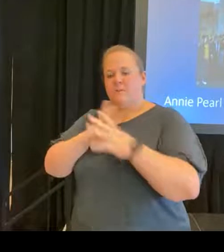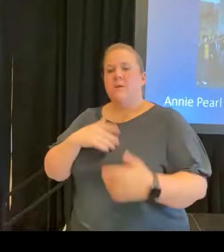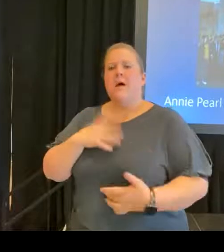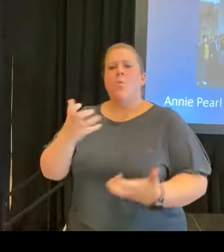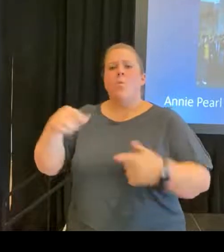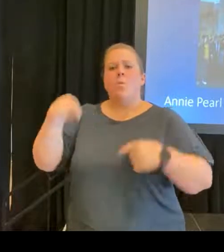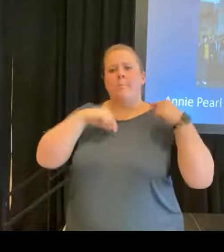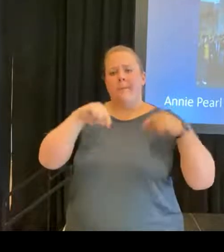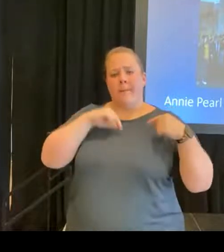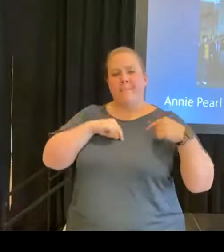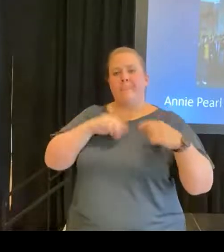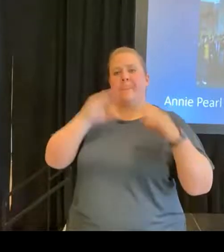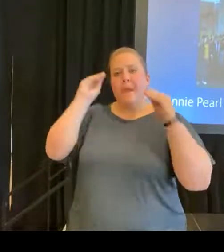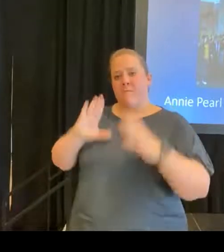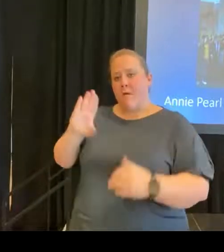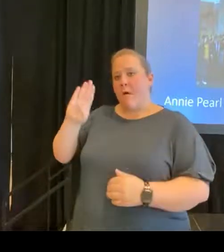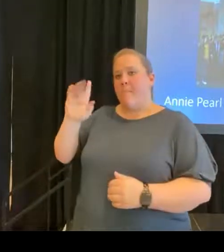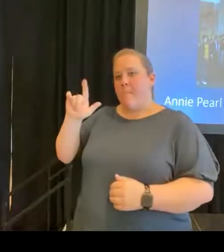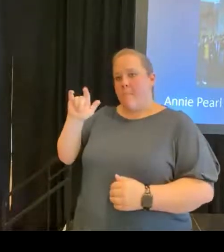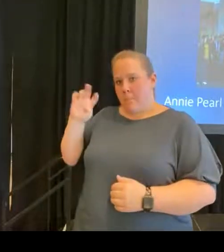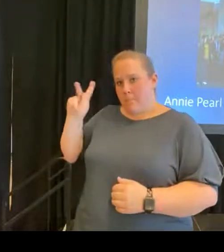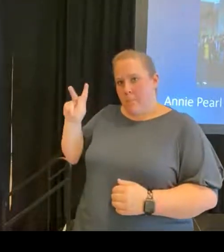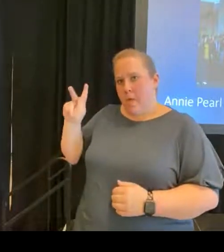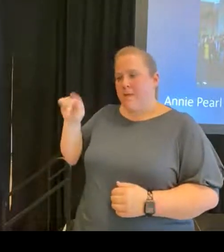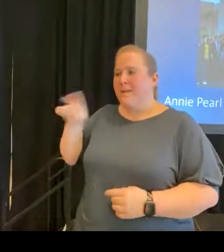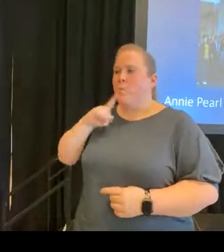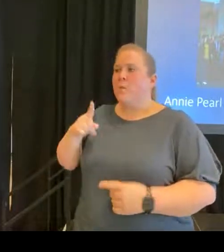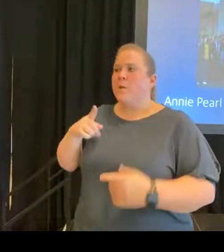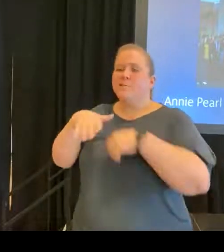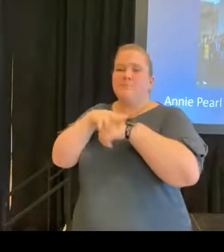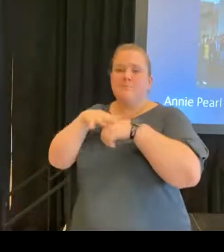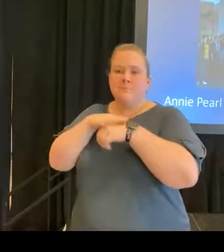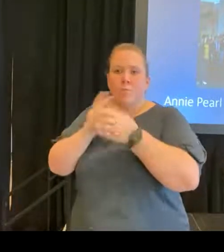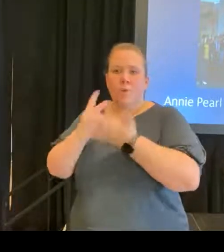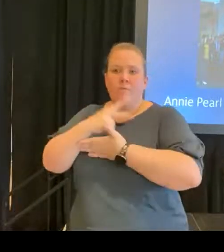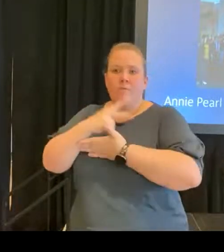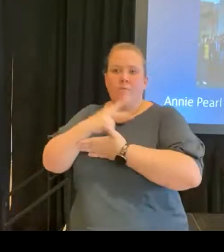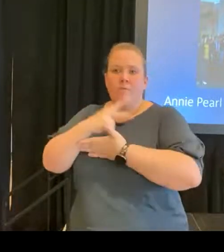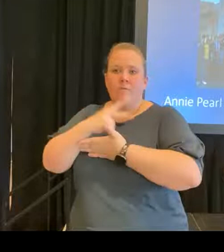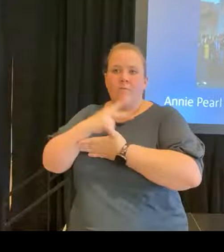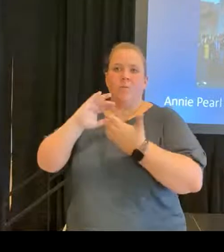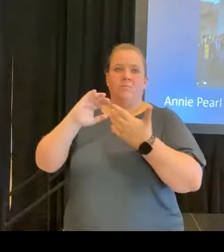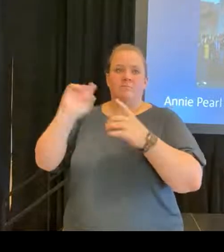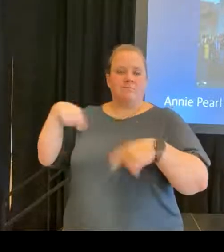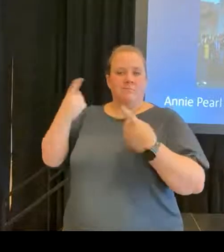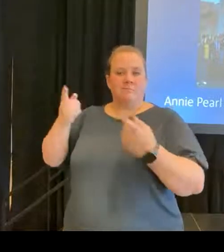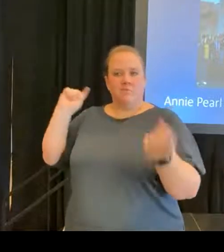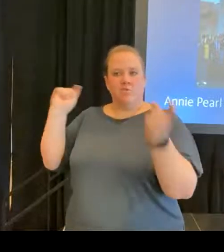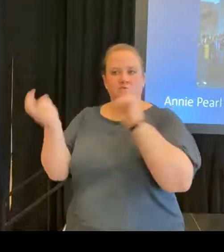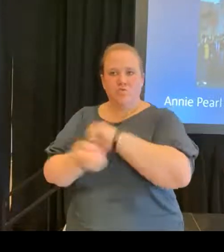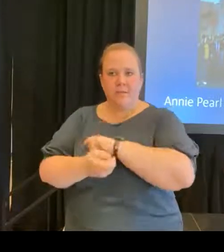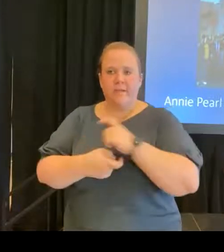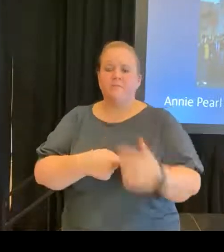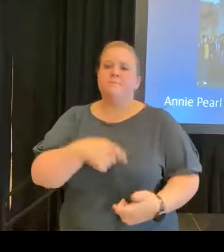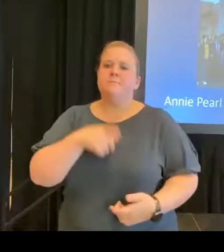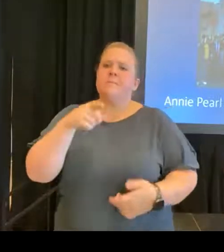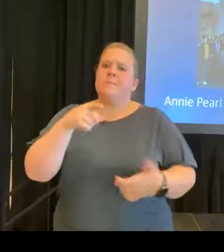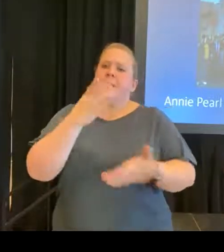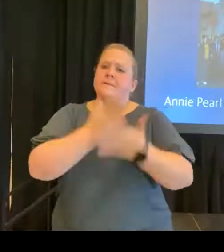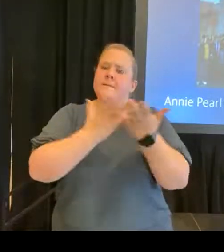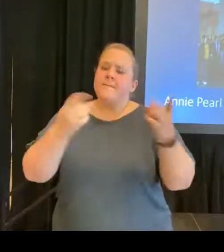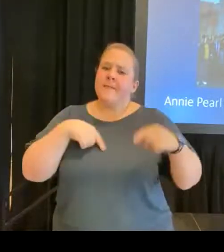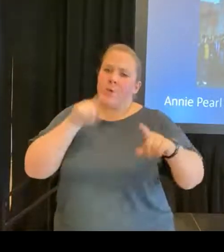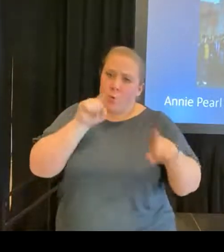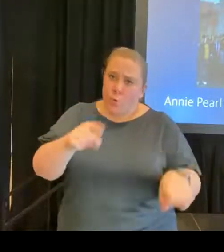because Professor Block did a little bit of an overview of how it's changed. Can you talk about some of the things you have